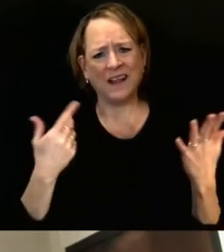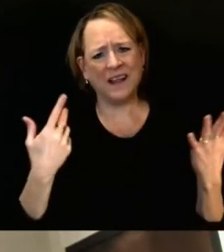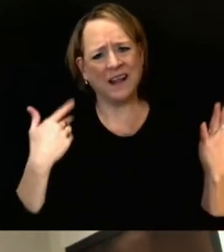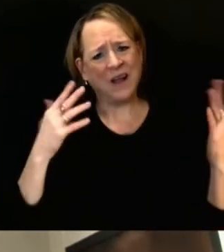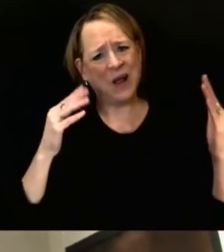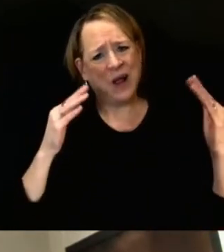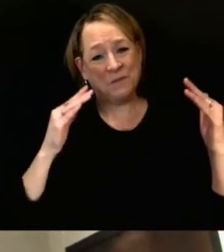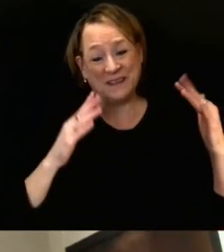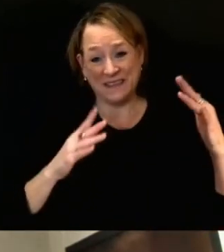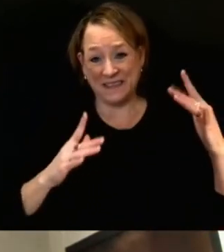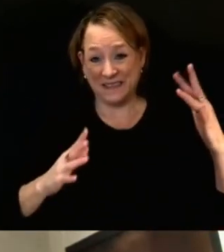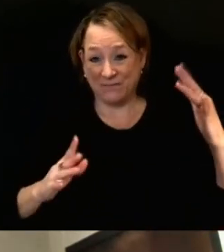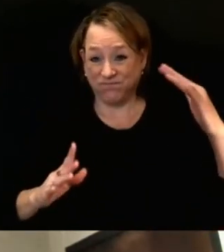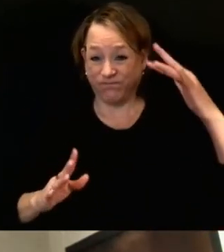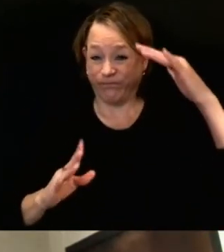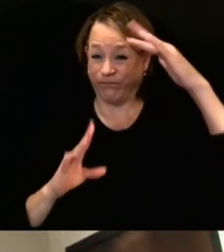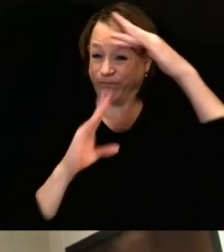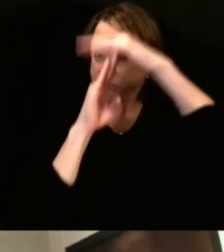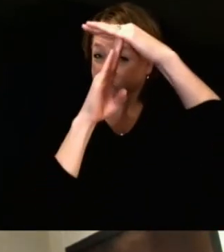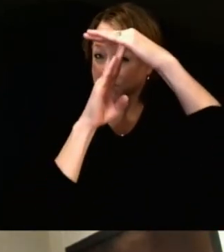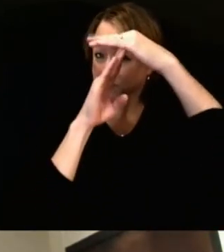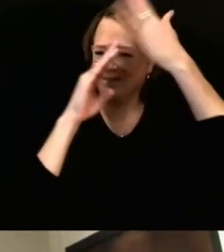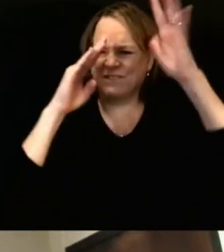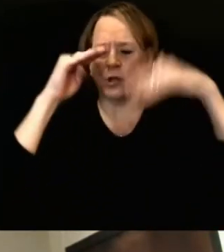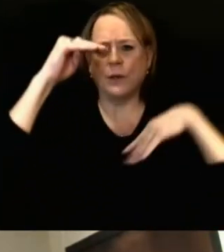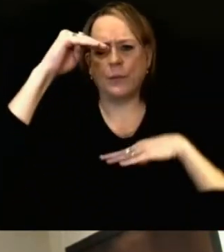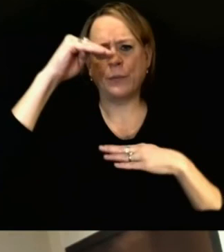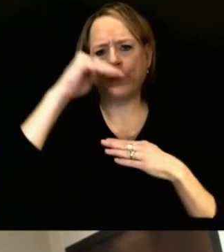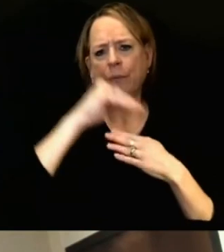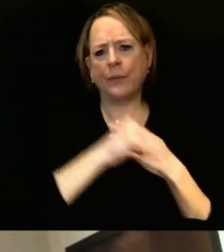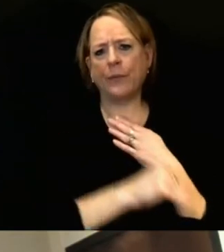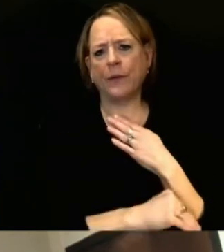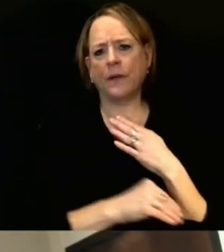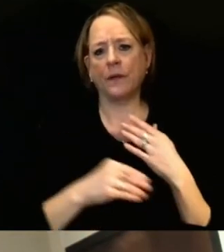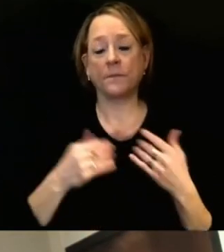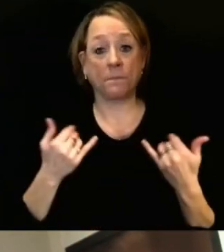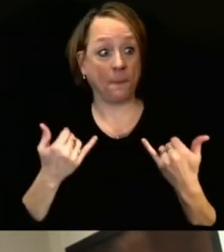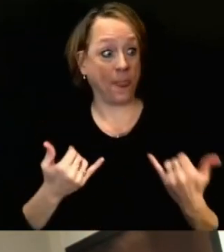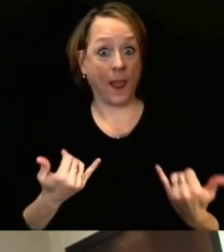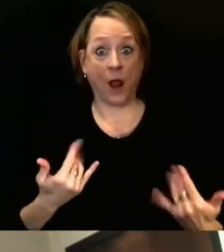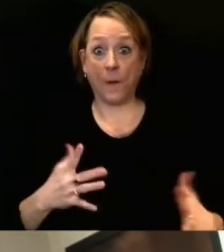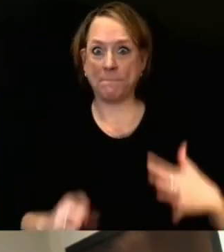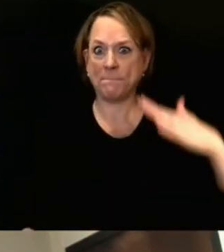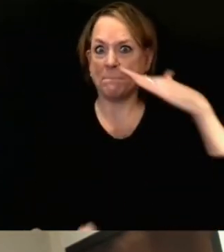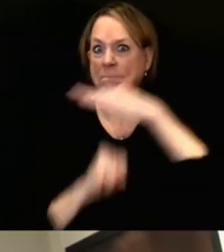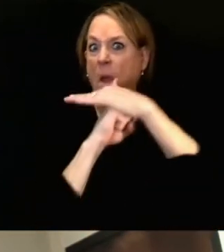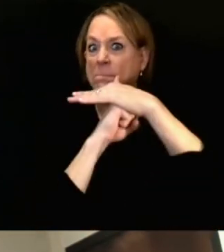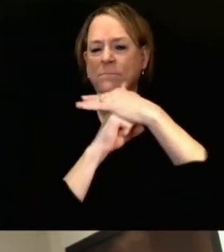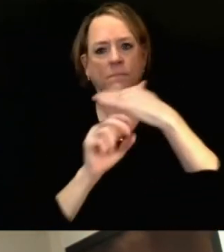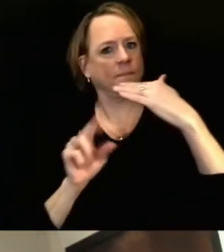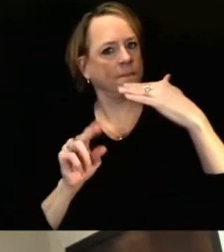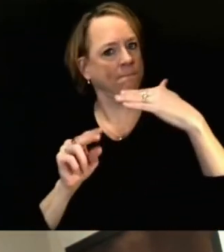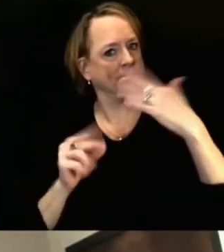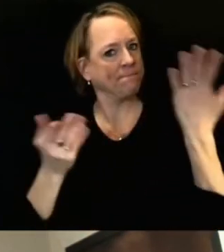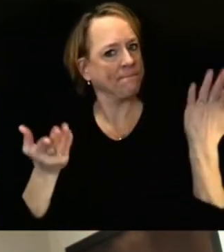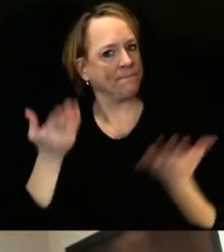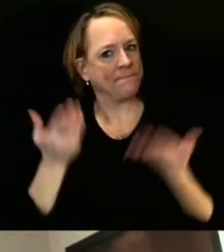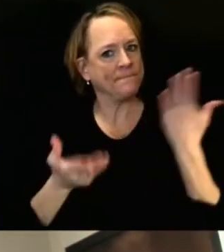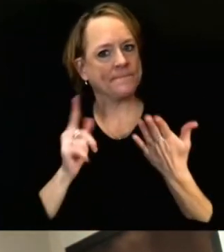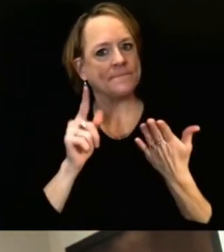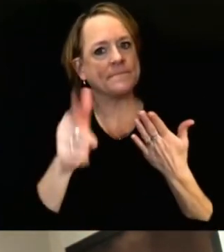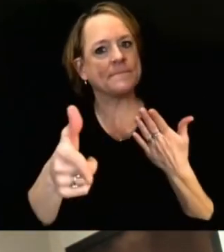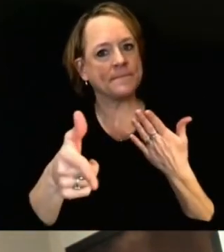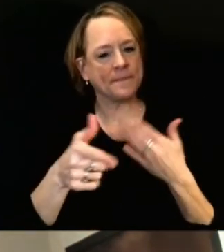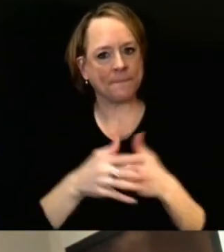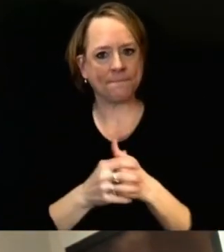don't really know. Some of the national models have said that January will be a bad